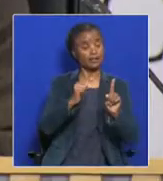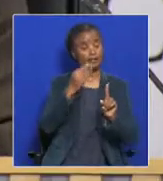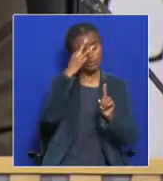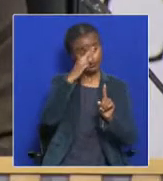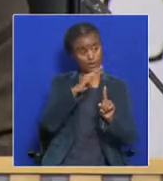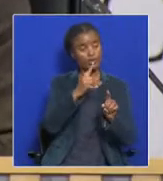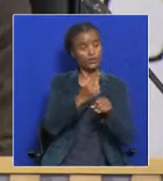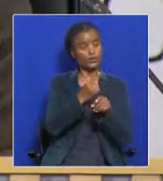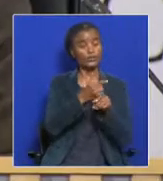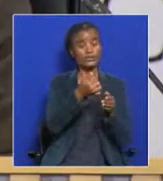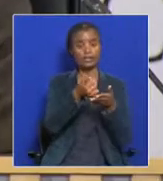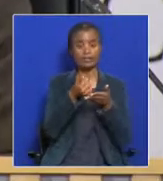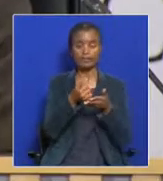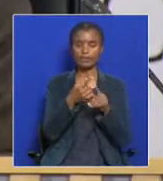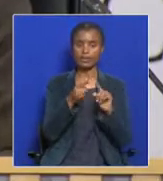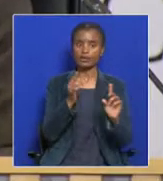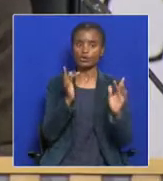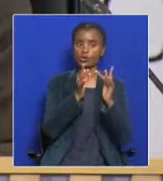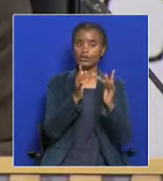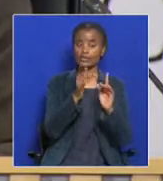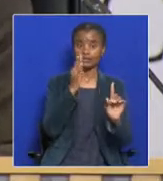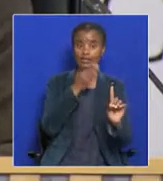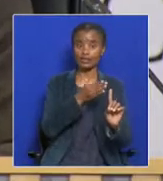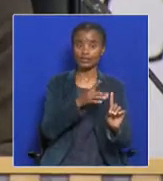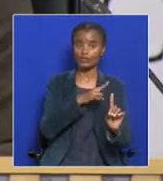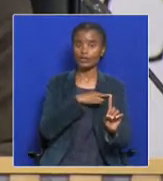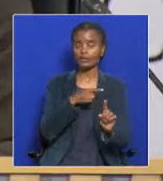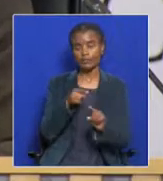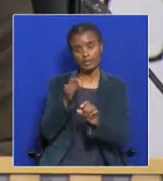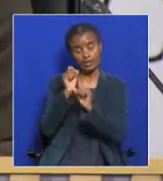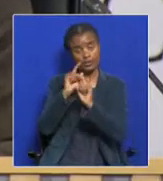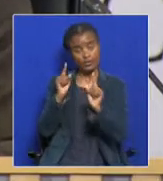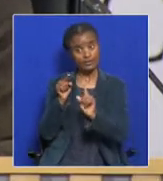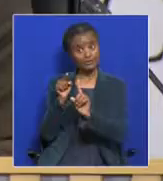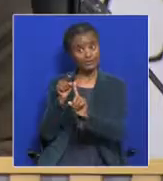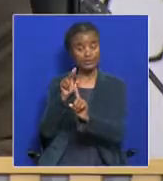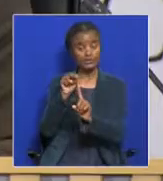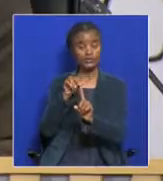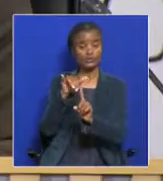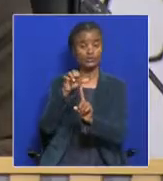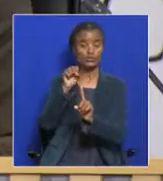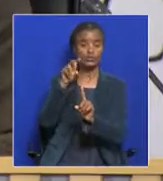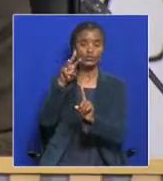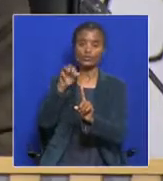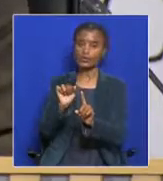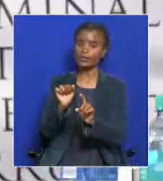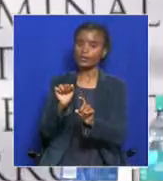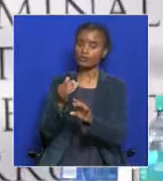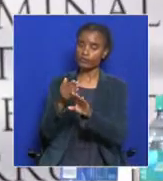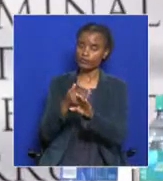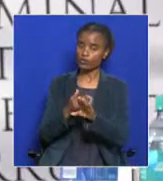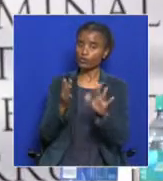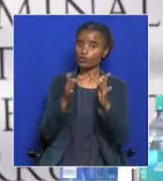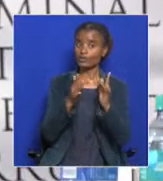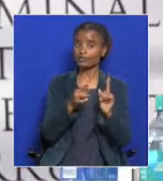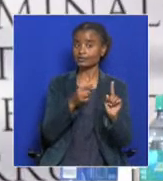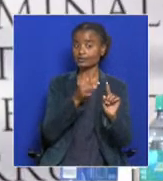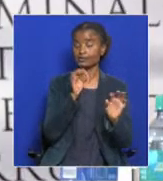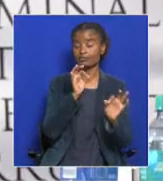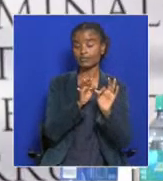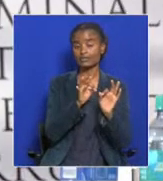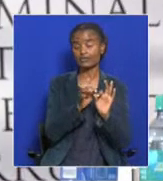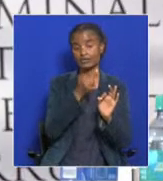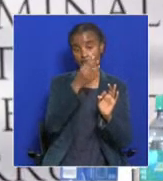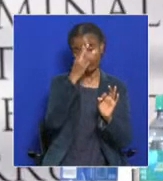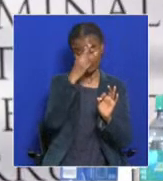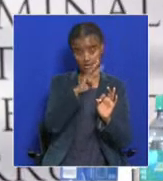directly. I'm aware that Brigadier Nyuzwa was in contact with this specific brigadier. So I'm saying to the Commission that